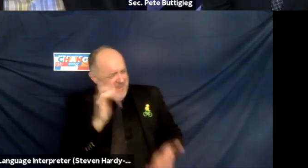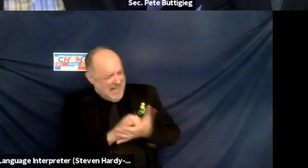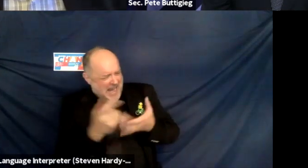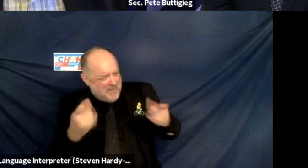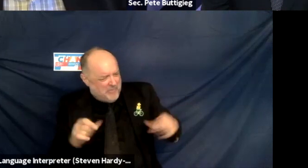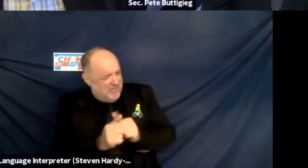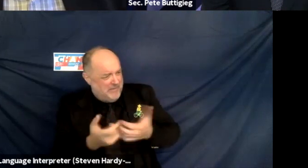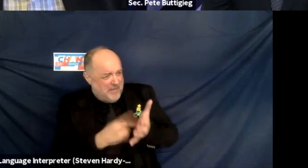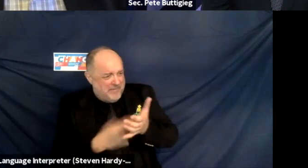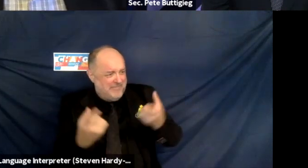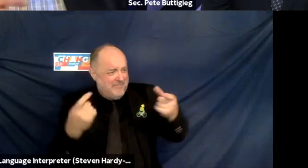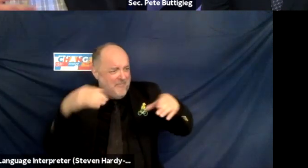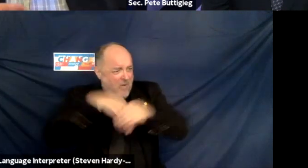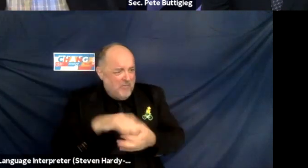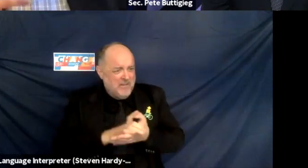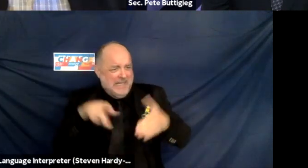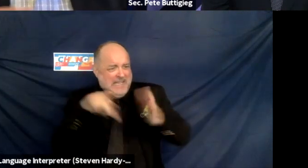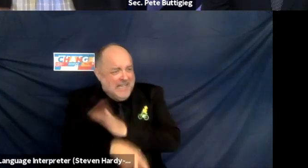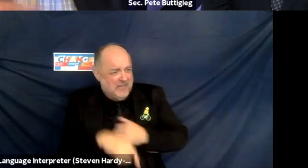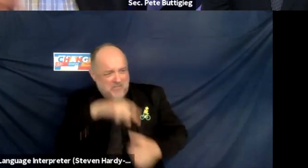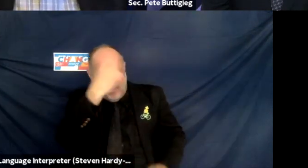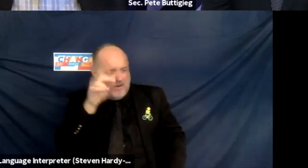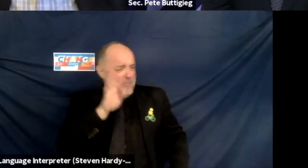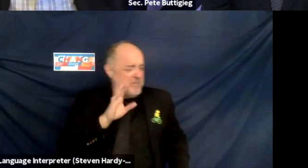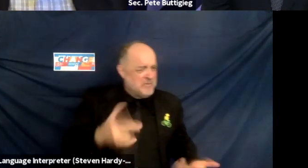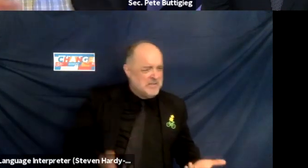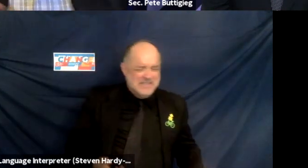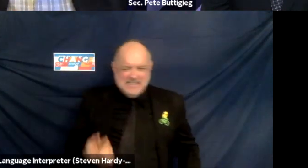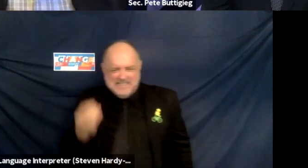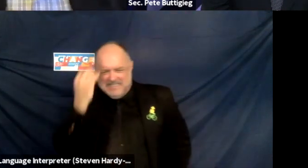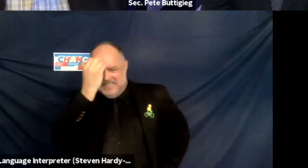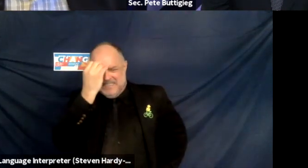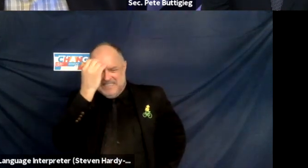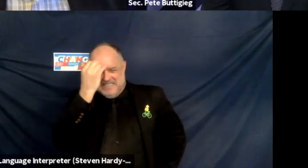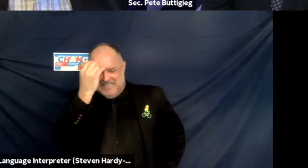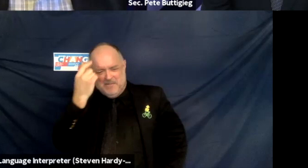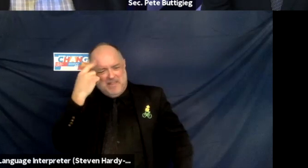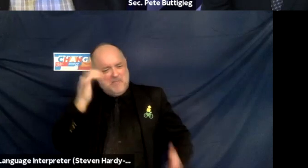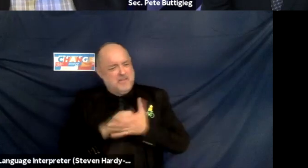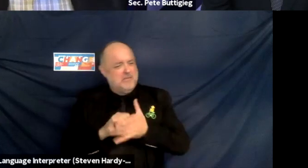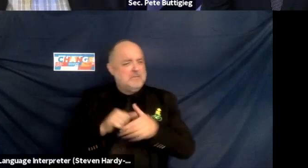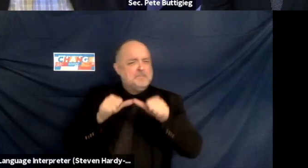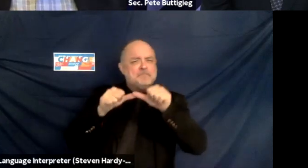people. We see infrastructure changes as the long-term solution to traffic safety.